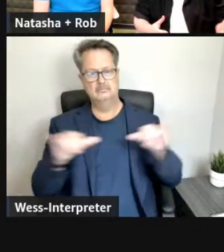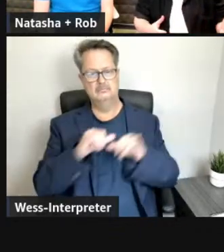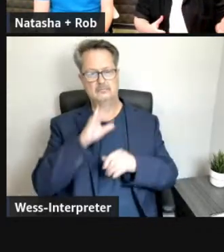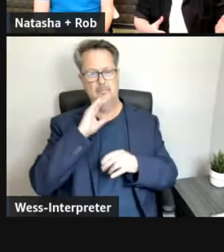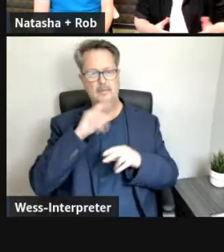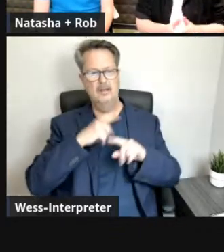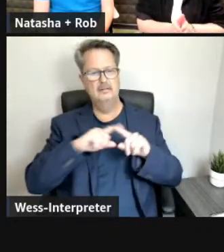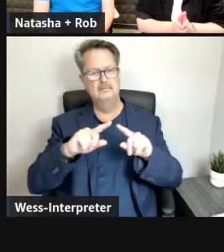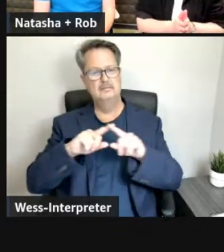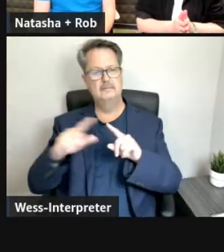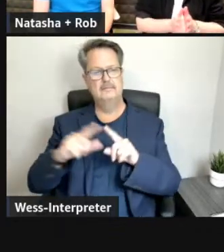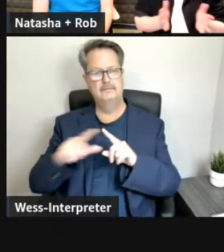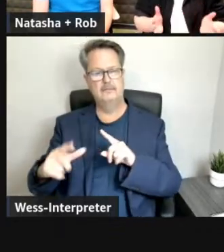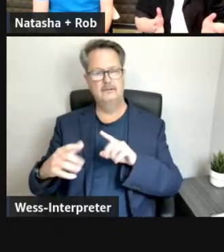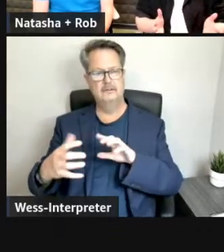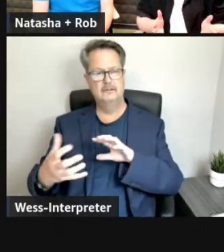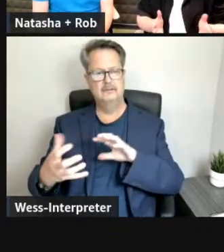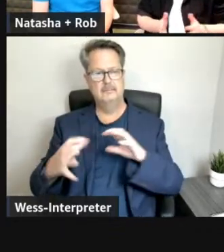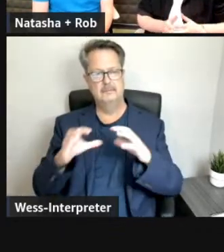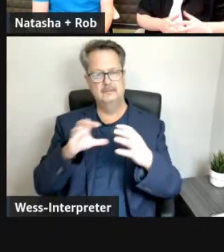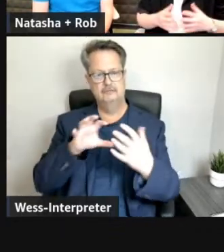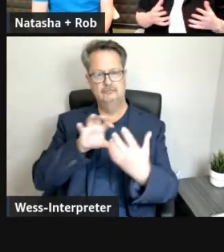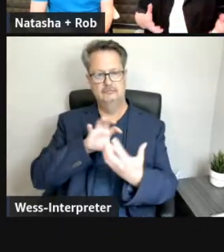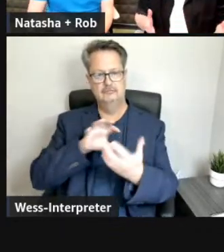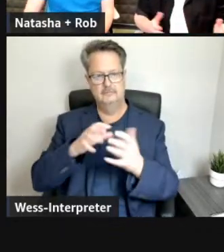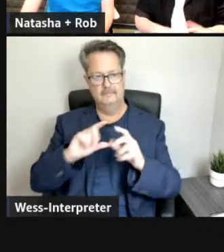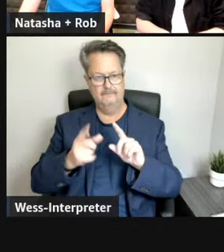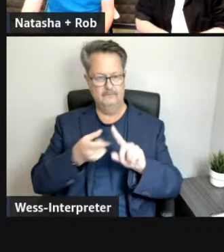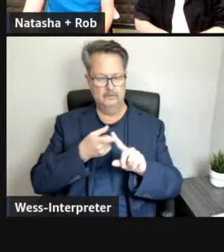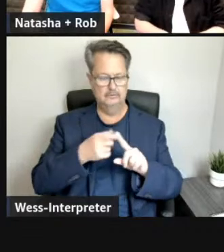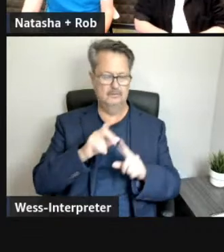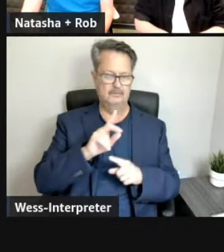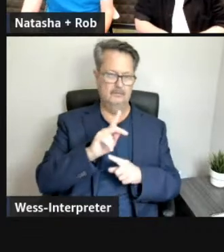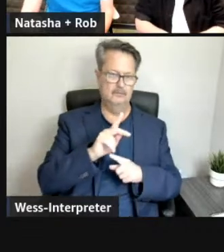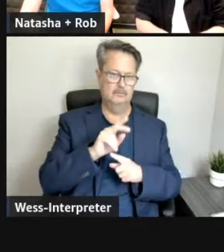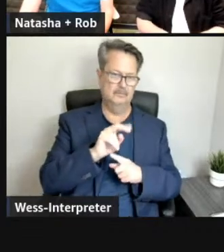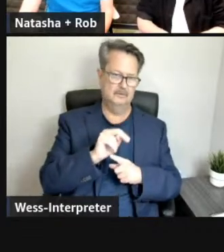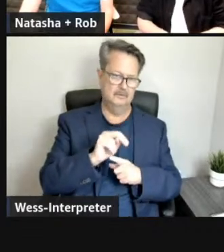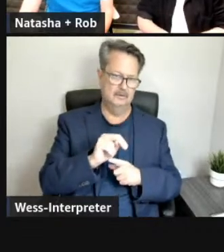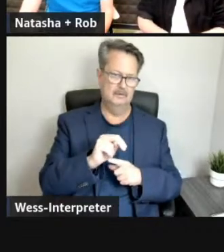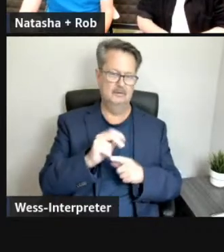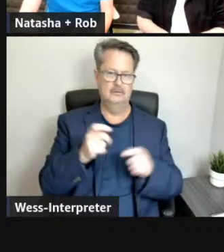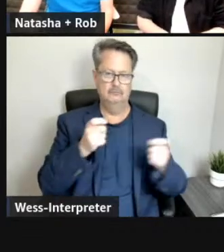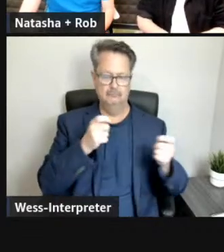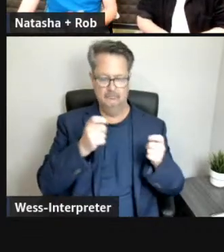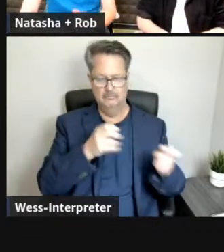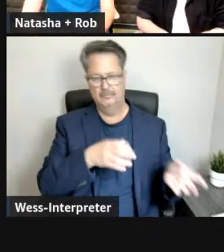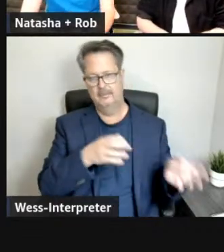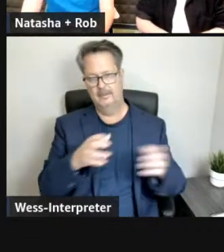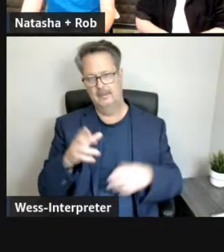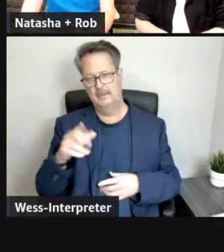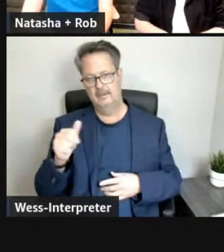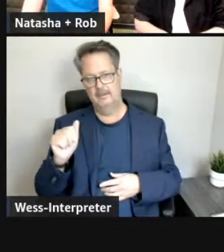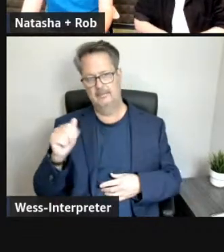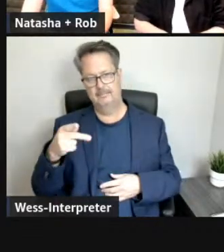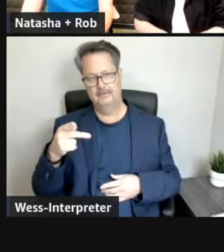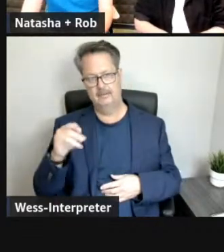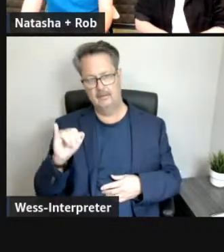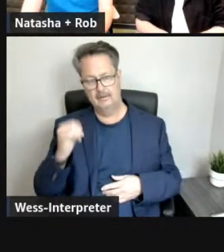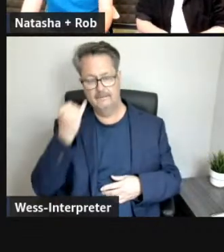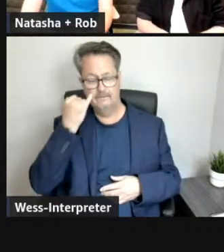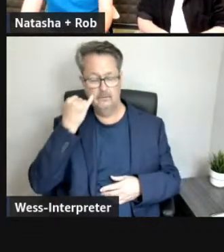scaling Kubernetes. First, you have your Kubernetes control plane or your API server. If you're an Amazon EKS